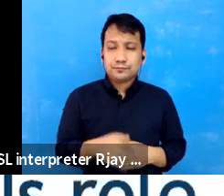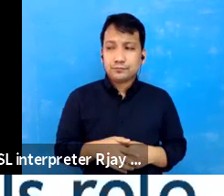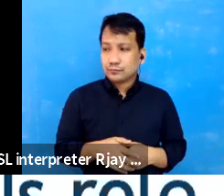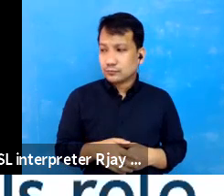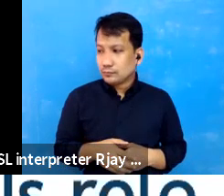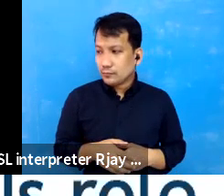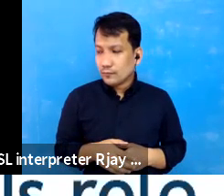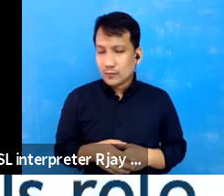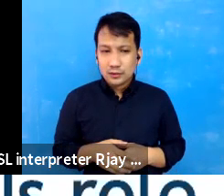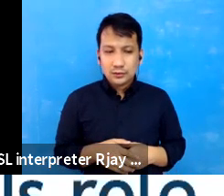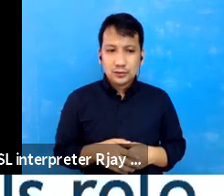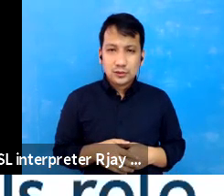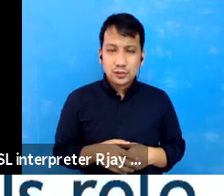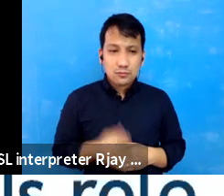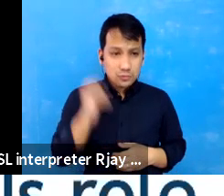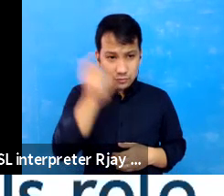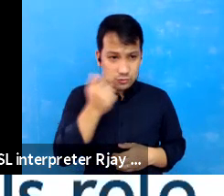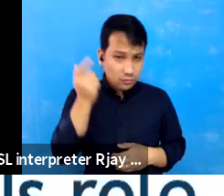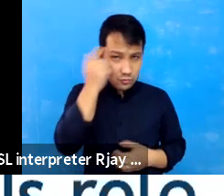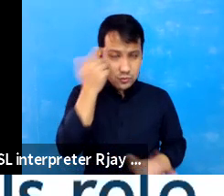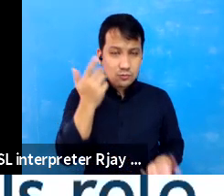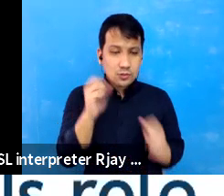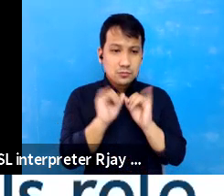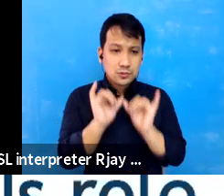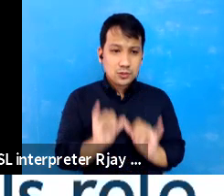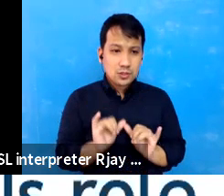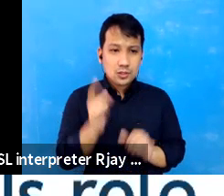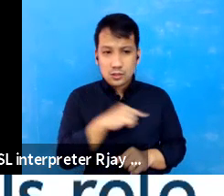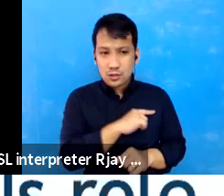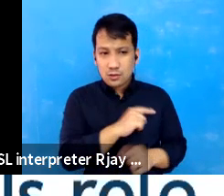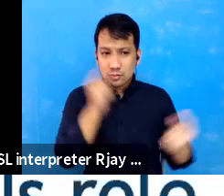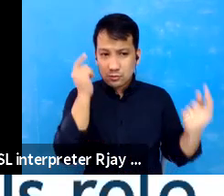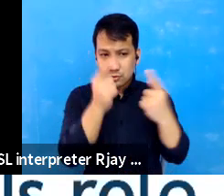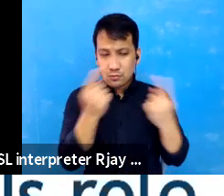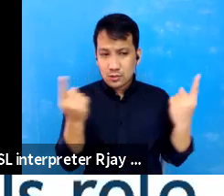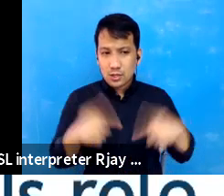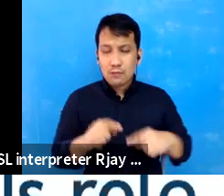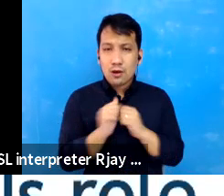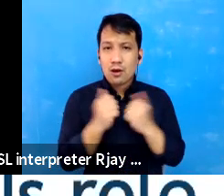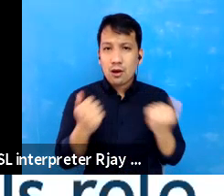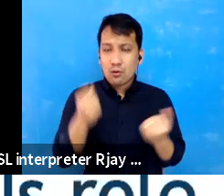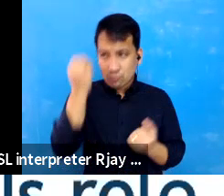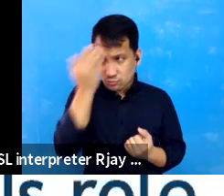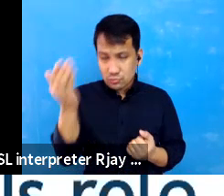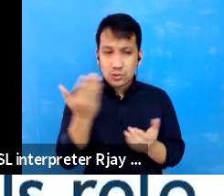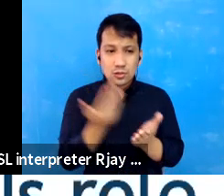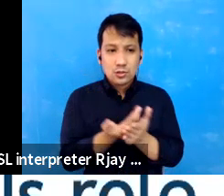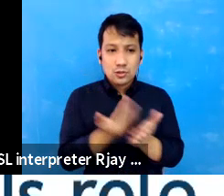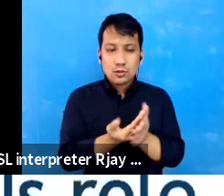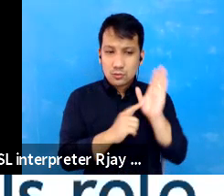these roles of governing complex systems towards outcomes and having an evidence-based